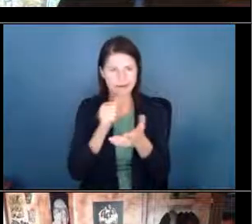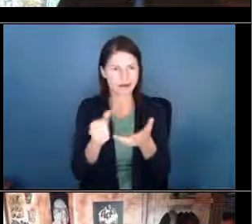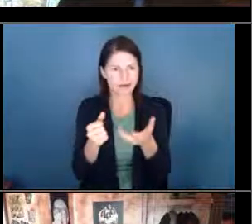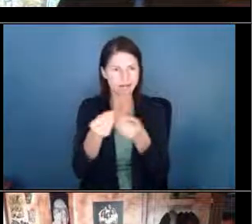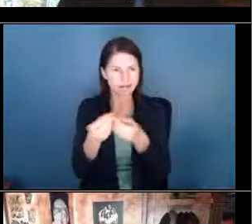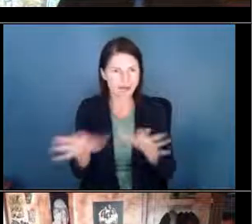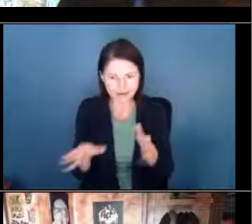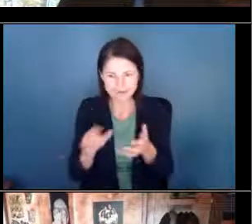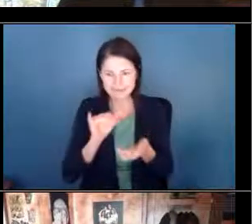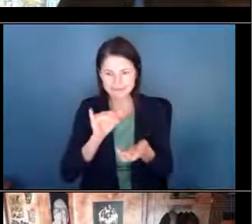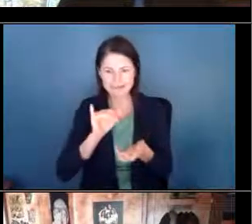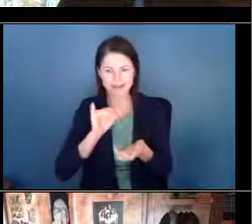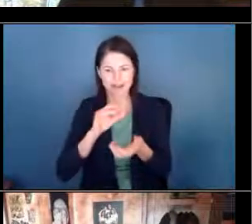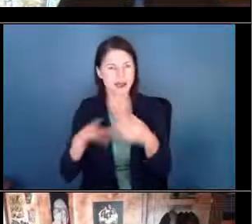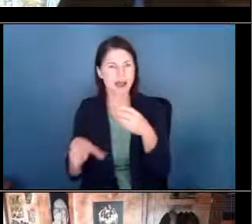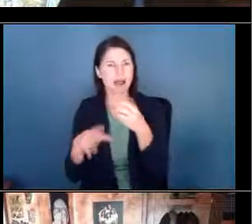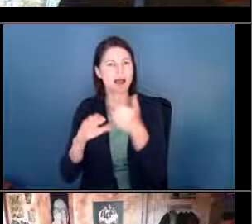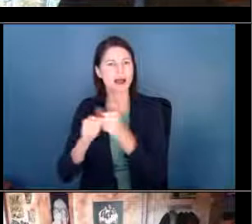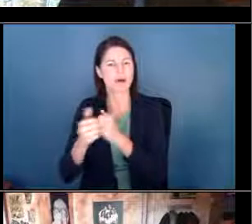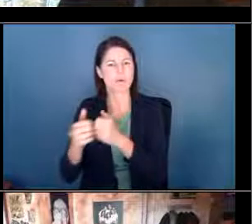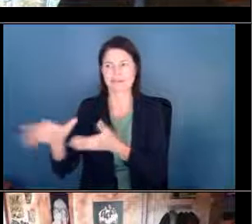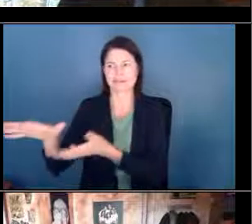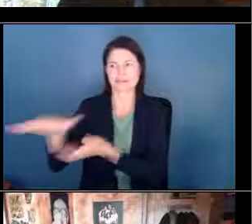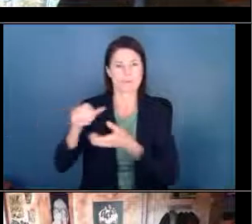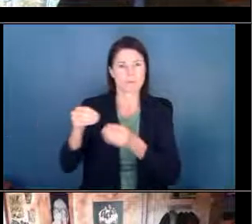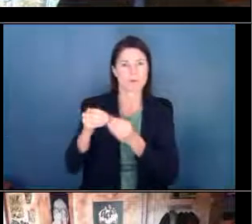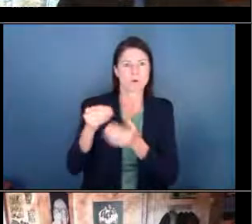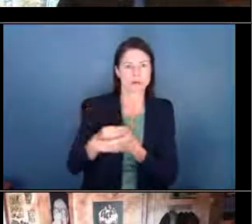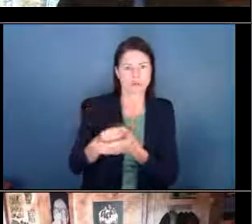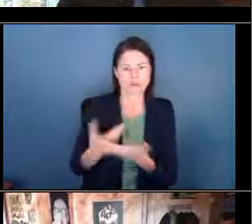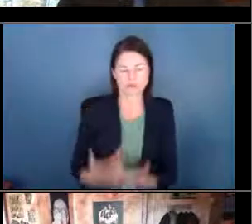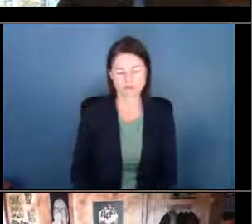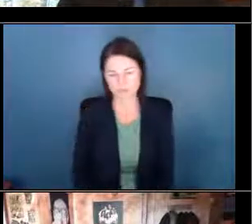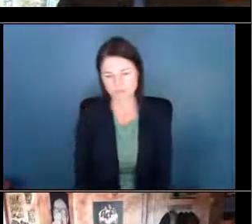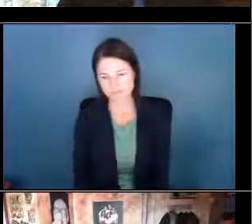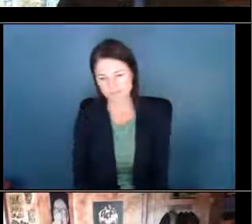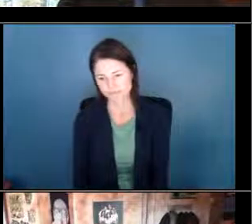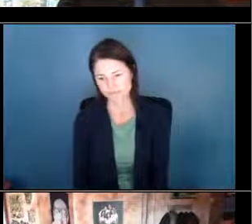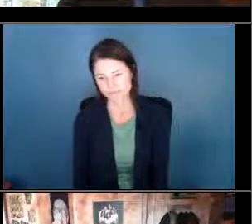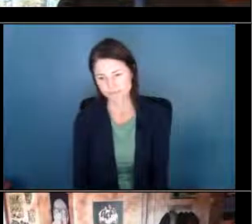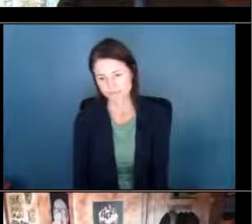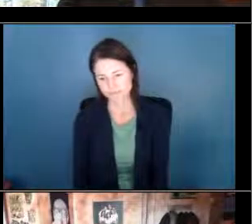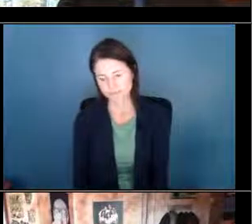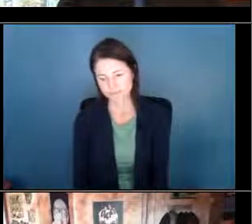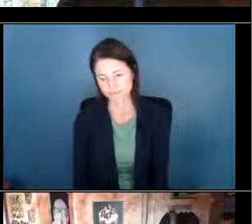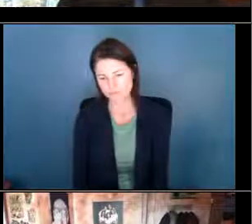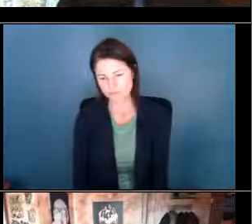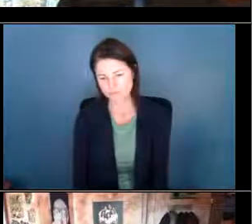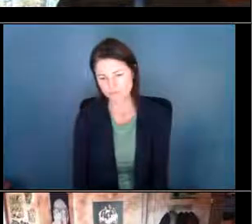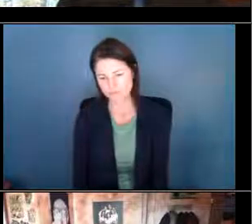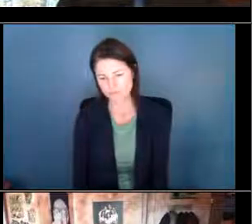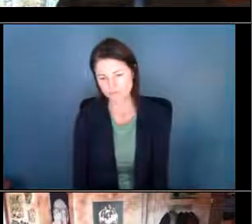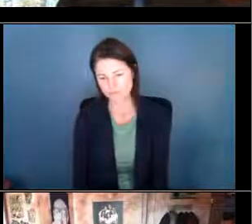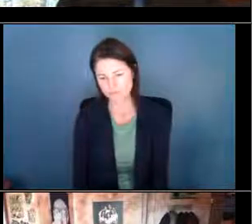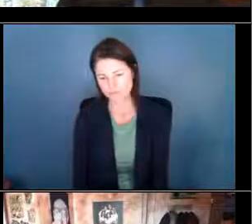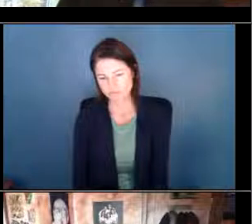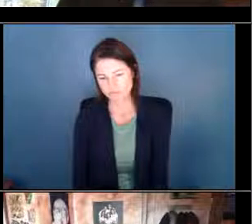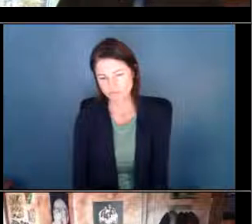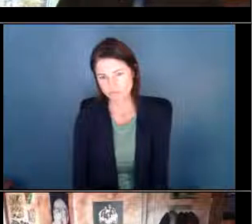meet some of these priorities, because I think that's something that is right now a gap that we haven't really addressed yet. Go to slide 4, please.